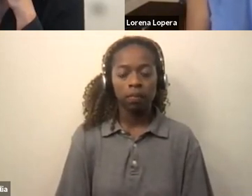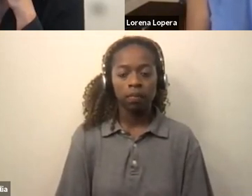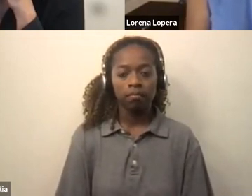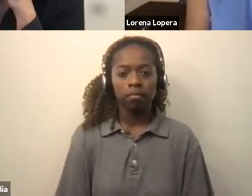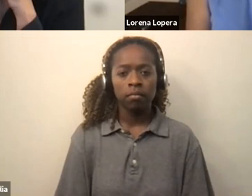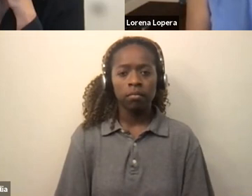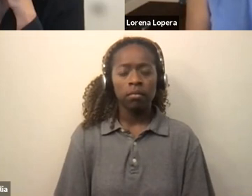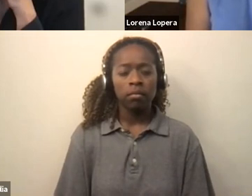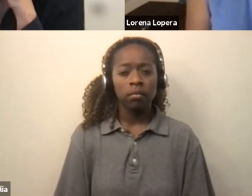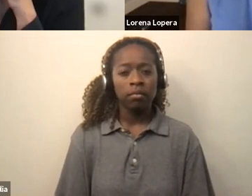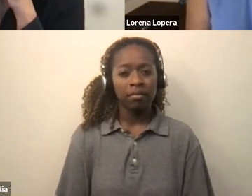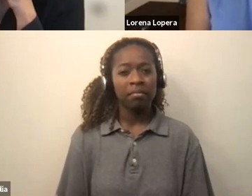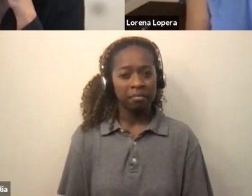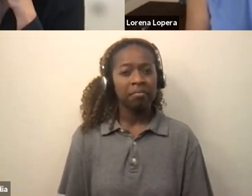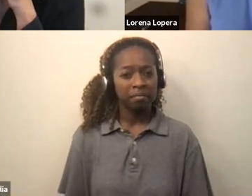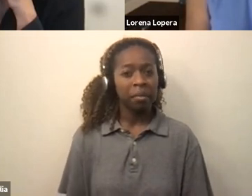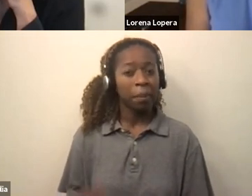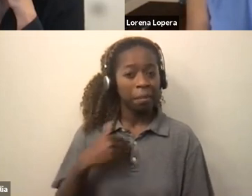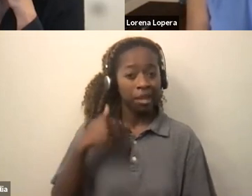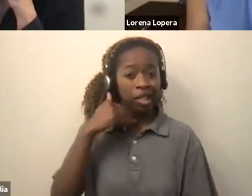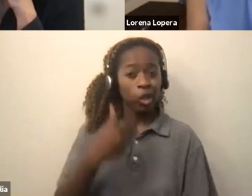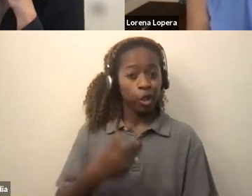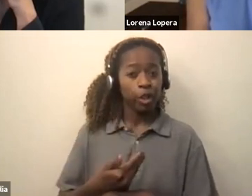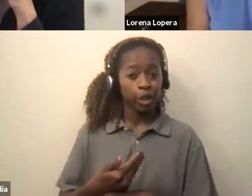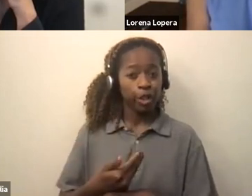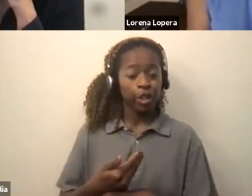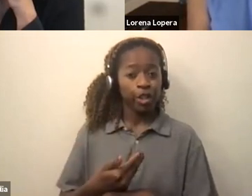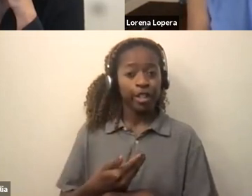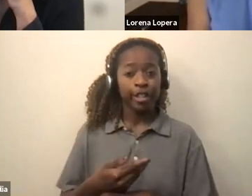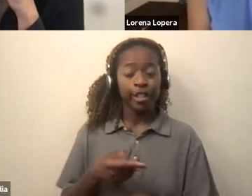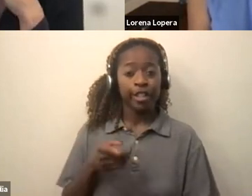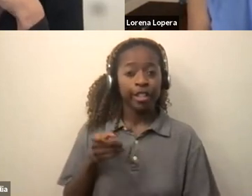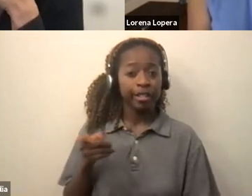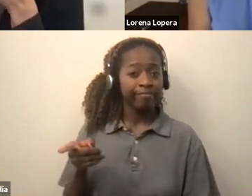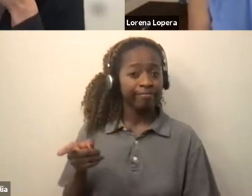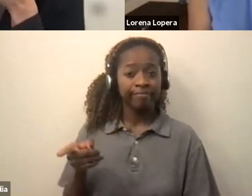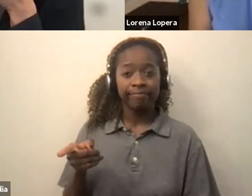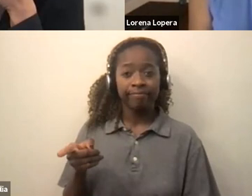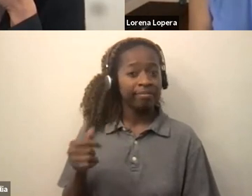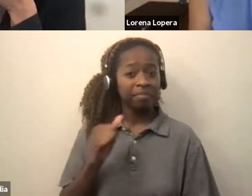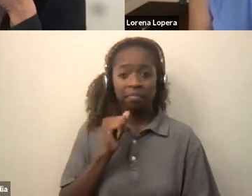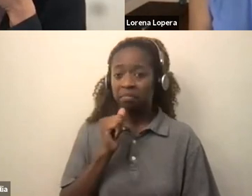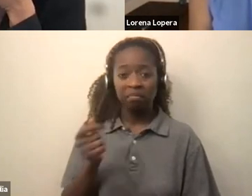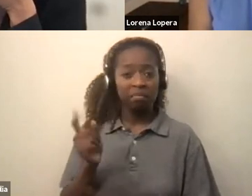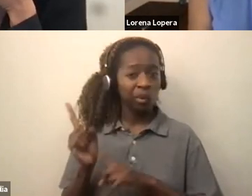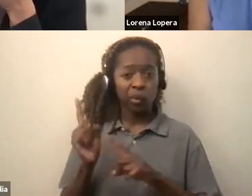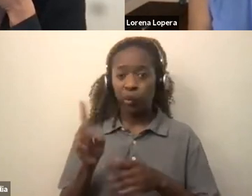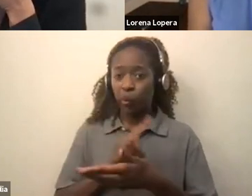it's so much like that that my daughter didn't even assist to school on the first week